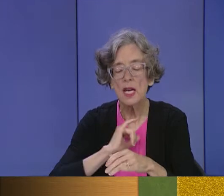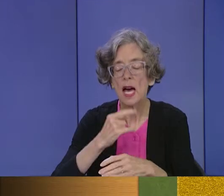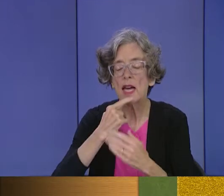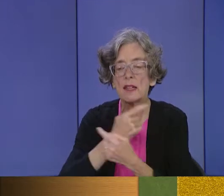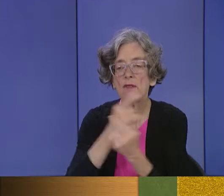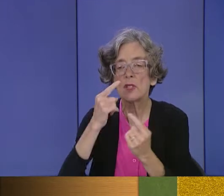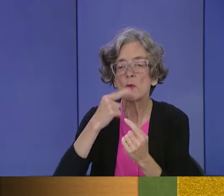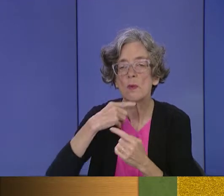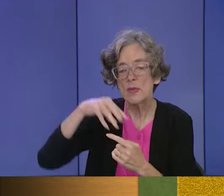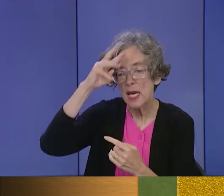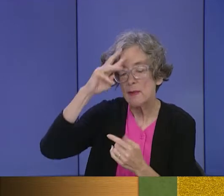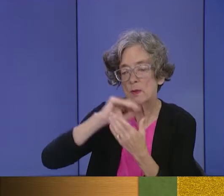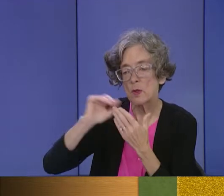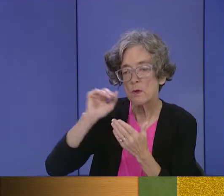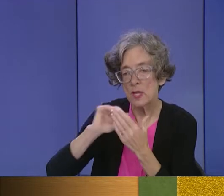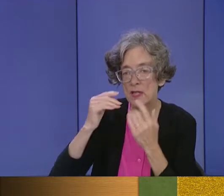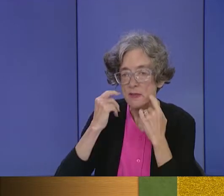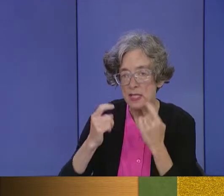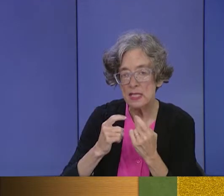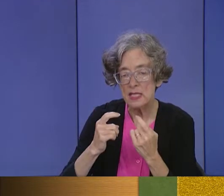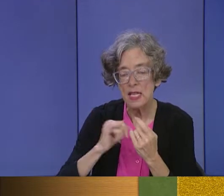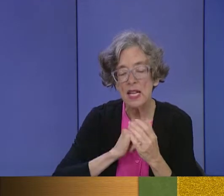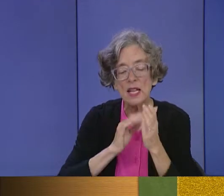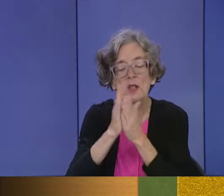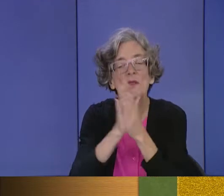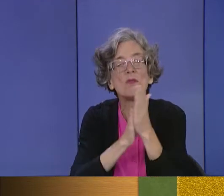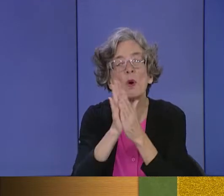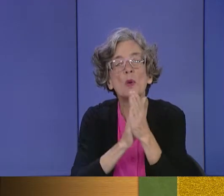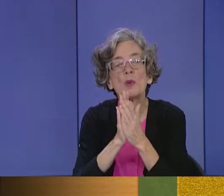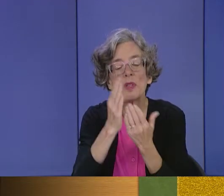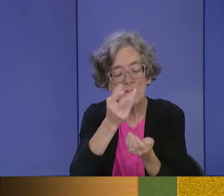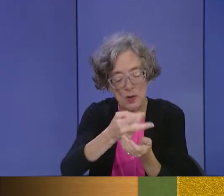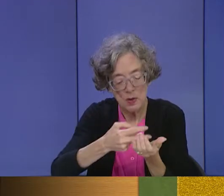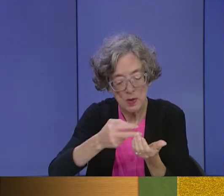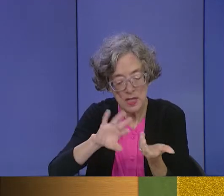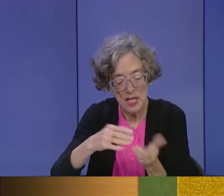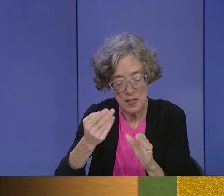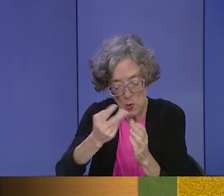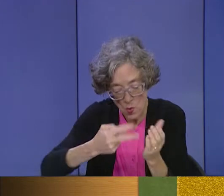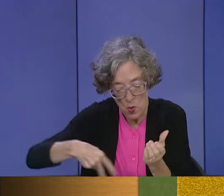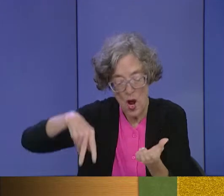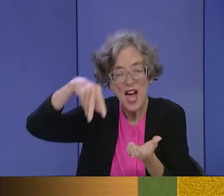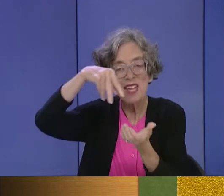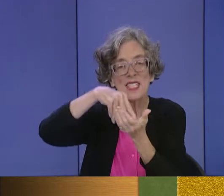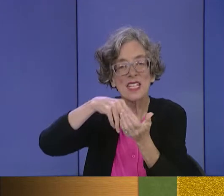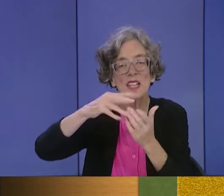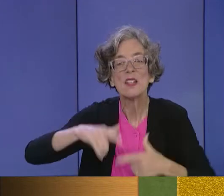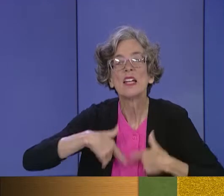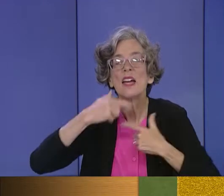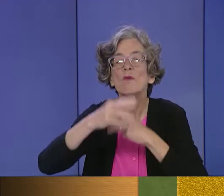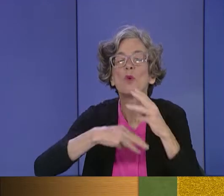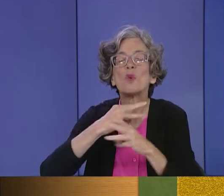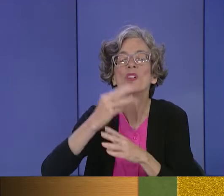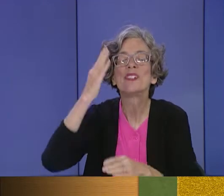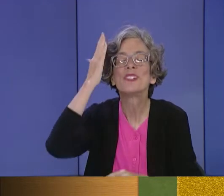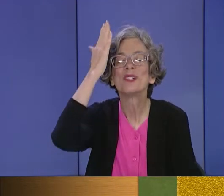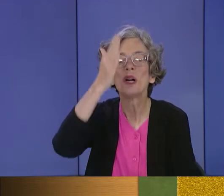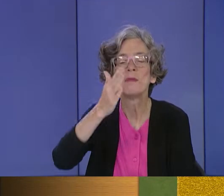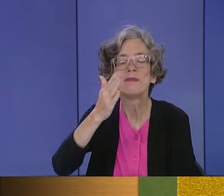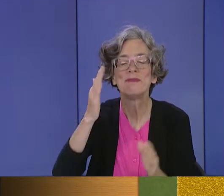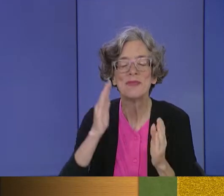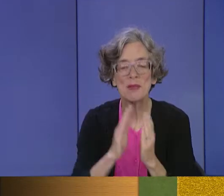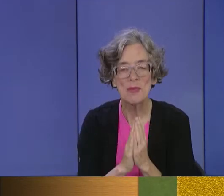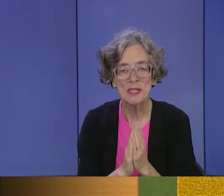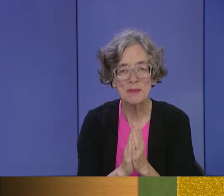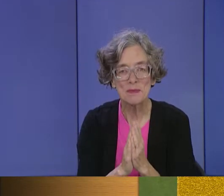baptism for the forgiveness of sins, and I look forward to the resurrection of the dead and the life of the world to come.